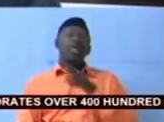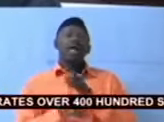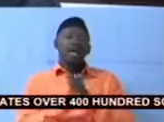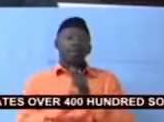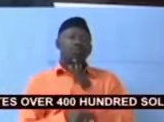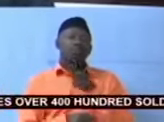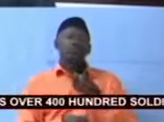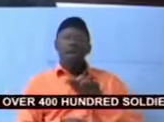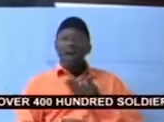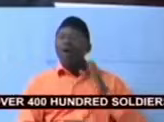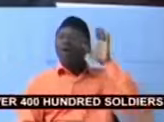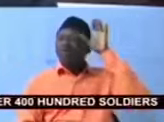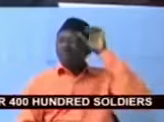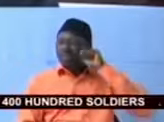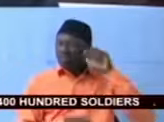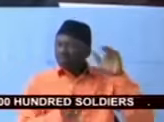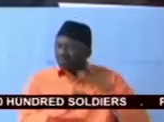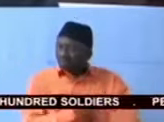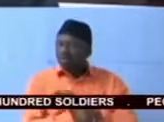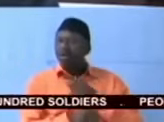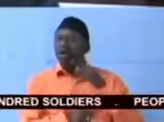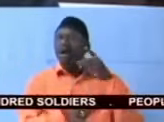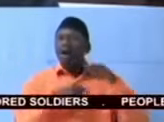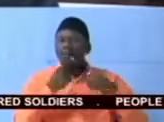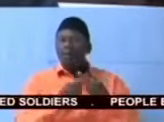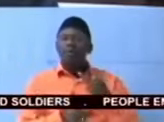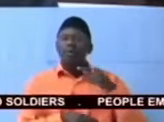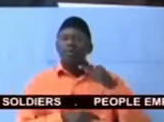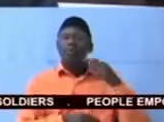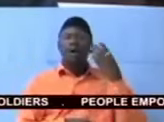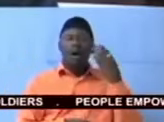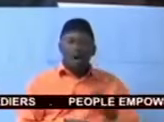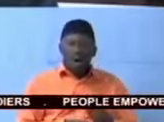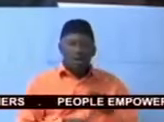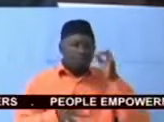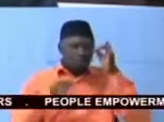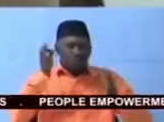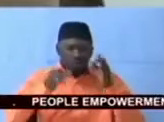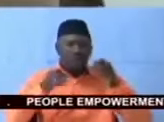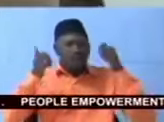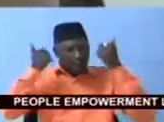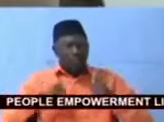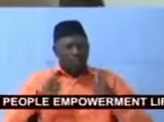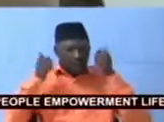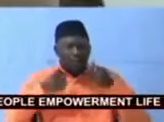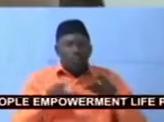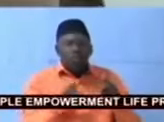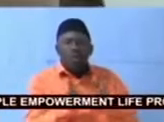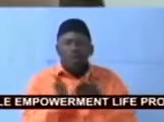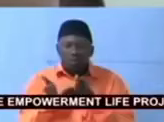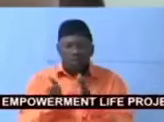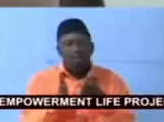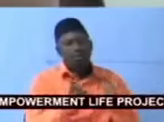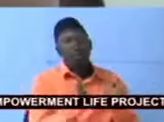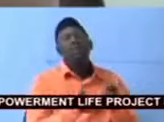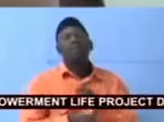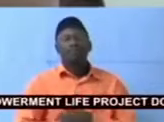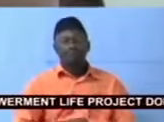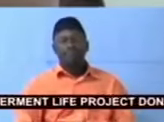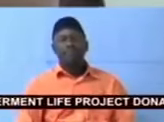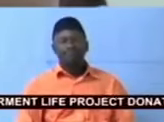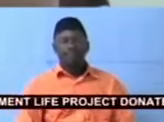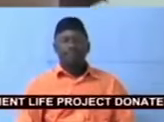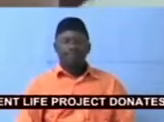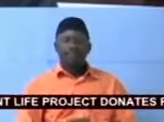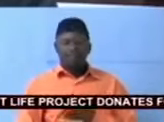dealt with in court. Bu ko defé nak da nga xam yow ni nga xamé ni non lañuy doxale ci wali court. Yes, basically